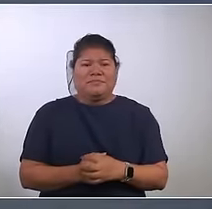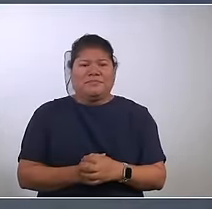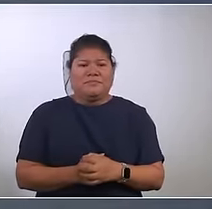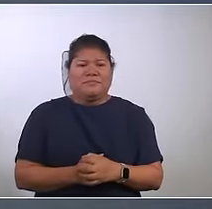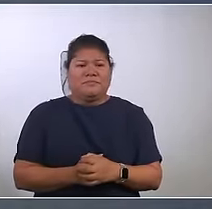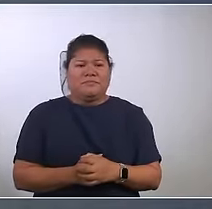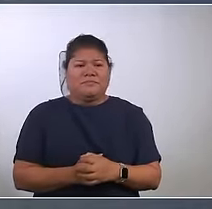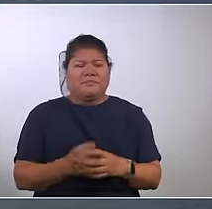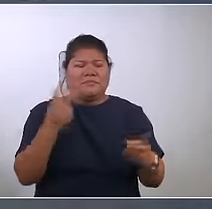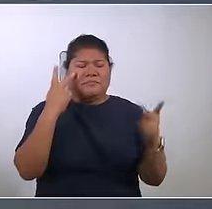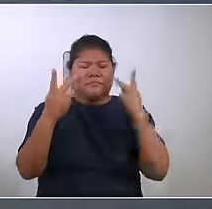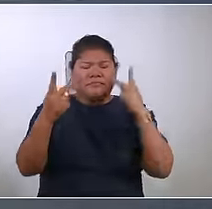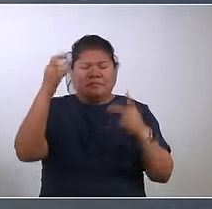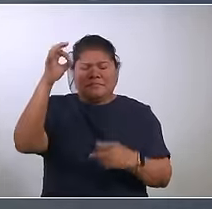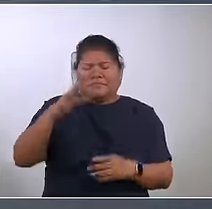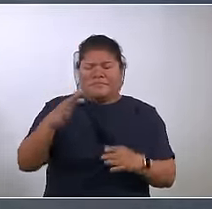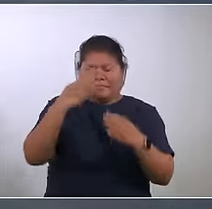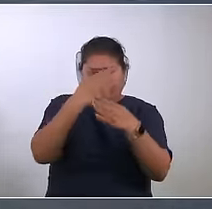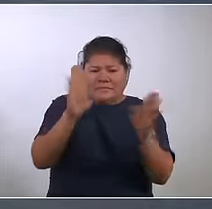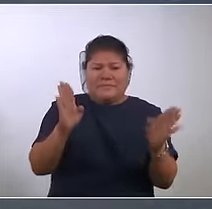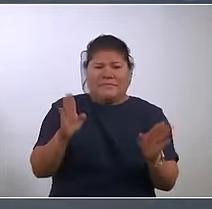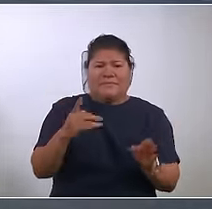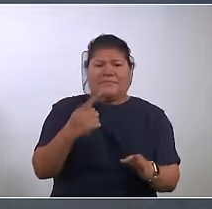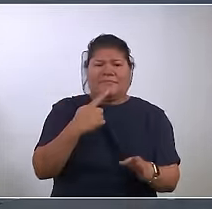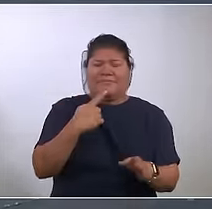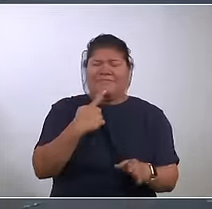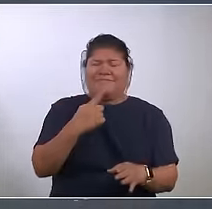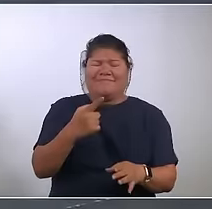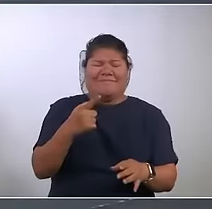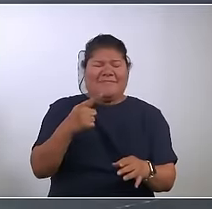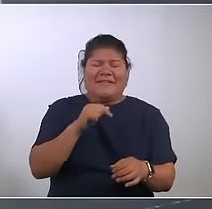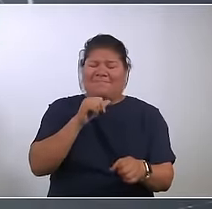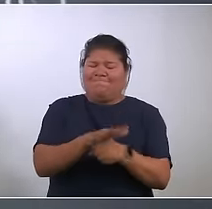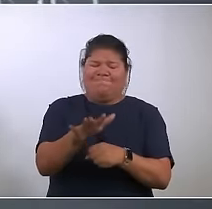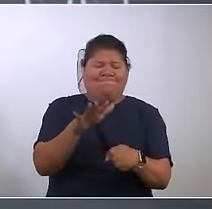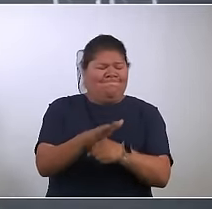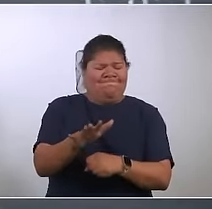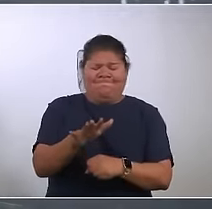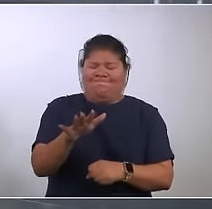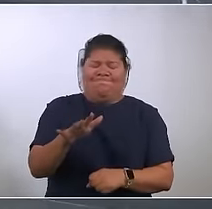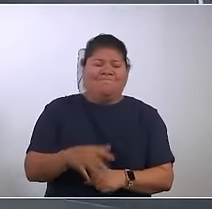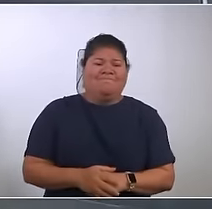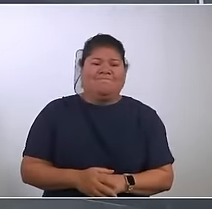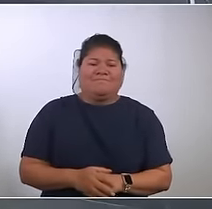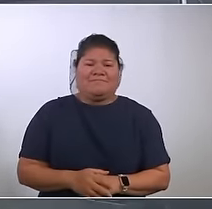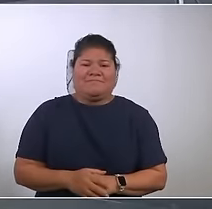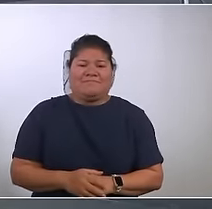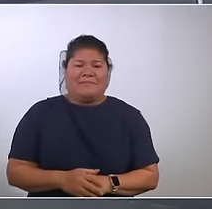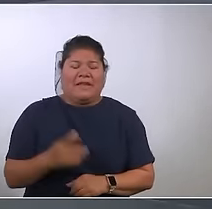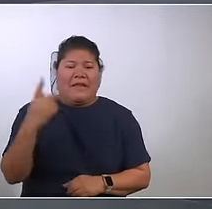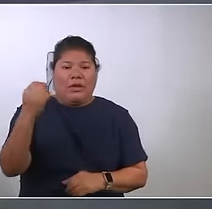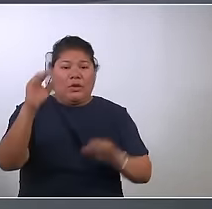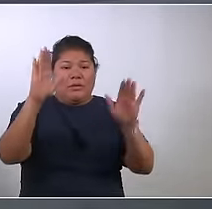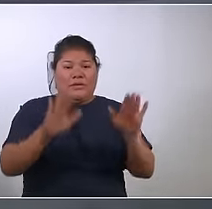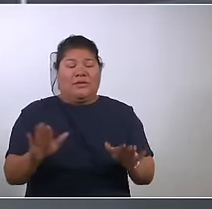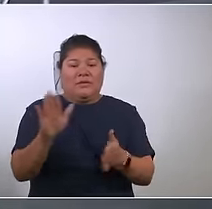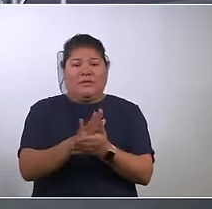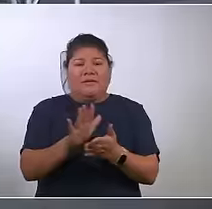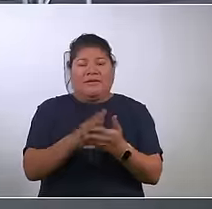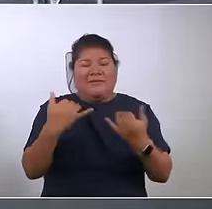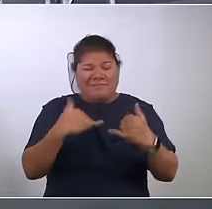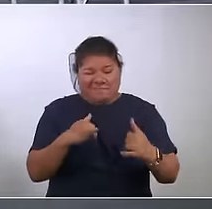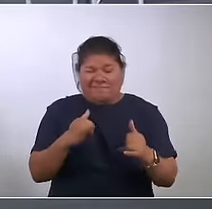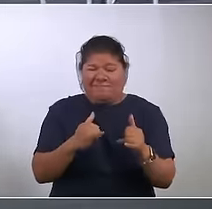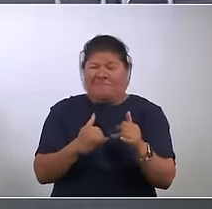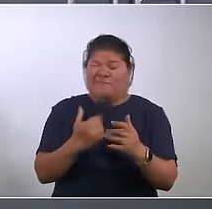Look at the pastor, the general pastor of the church, and say it's not enough. Mira al pastor general de la iglesia y diga no es suficiente. I go to Sunday school and I'm still